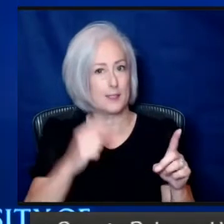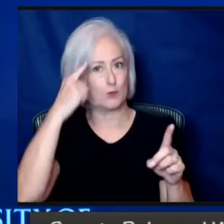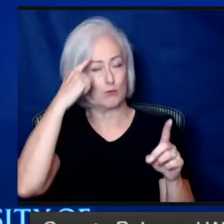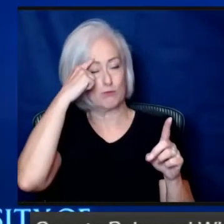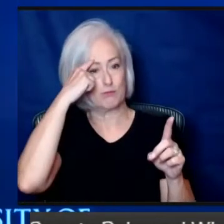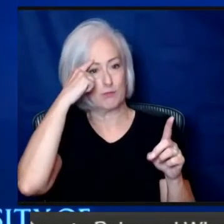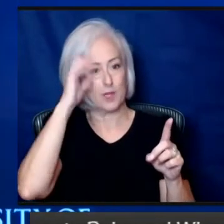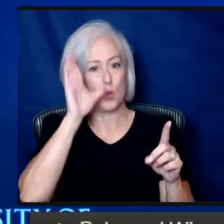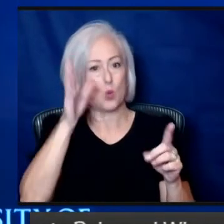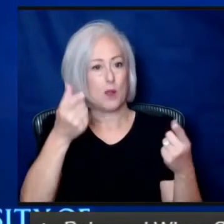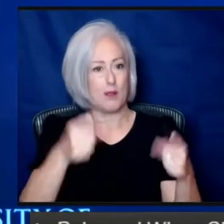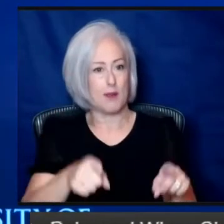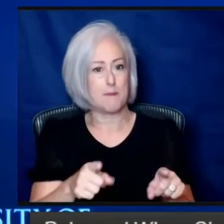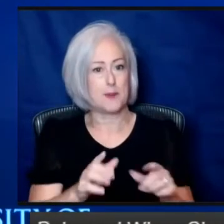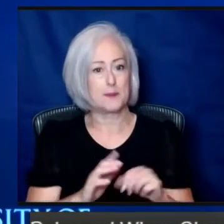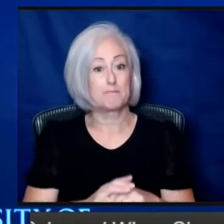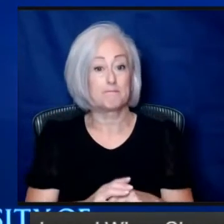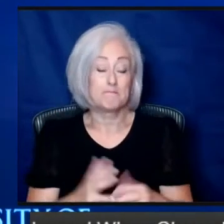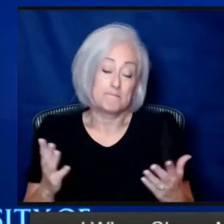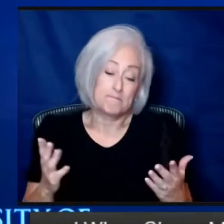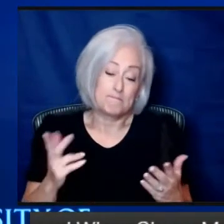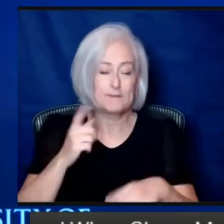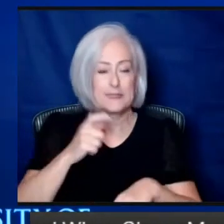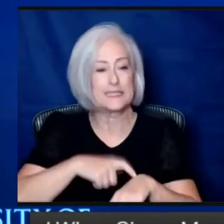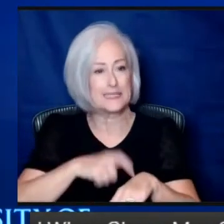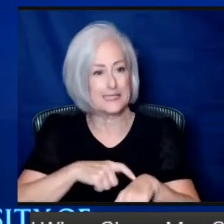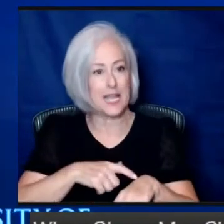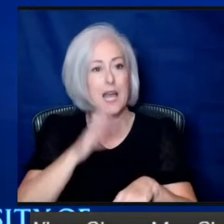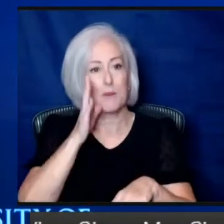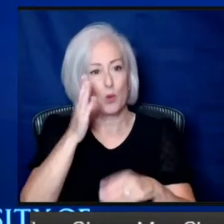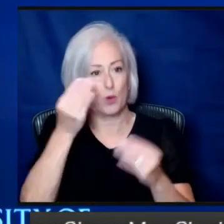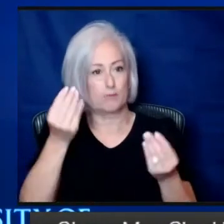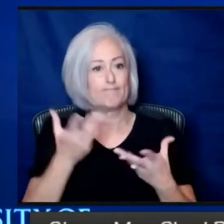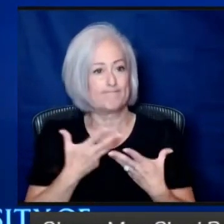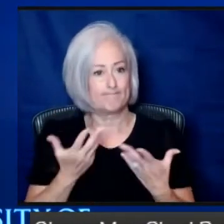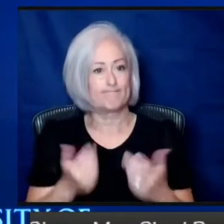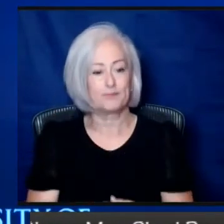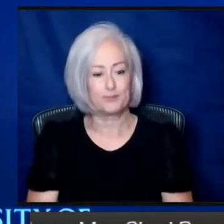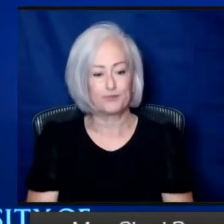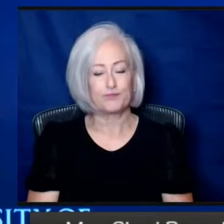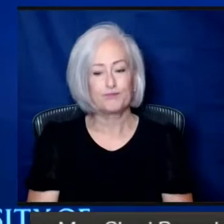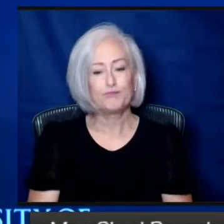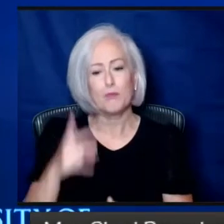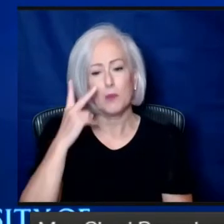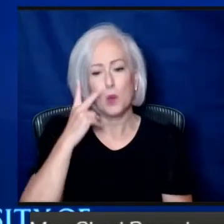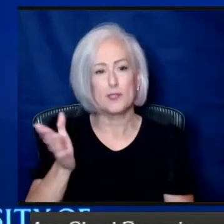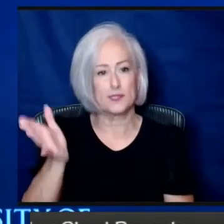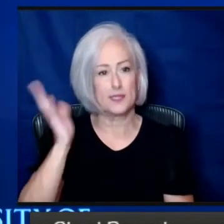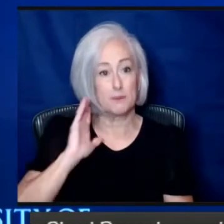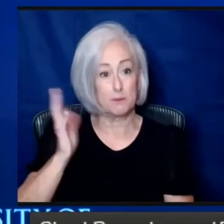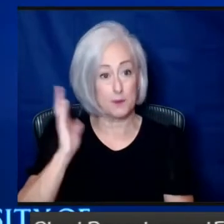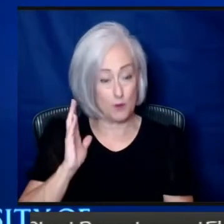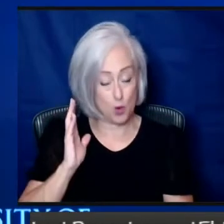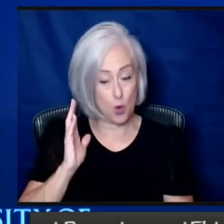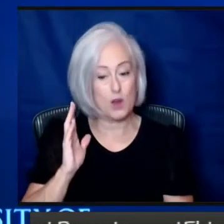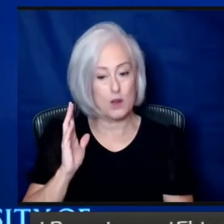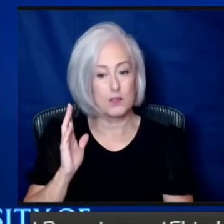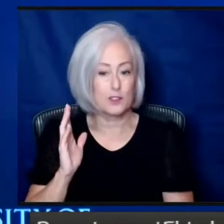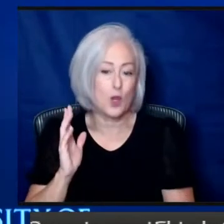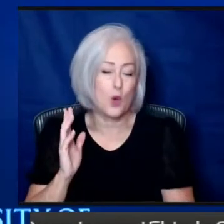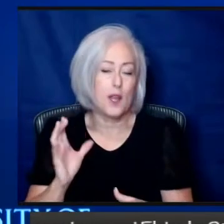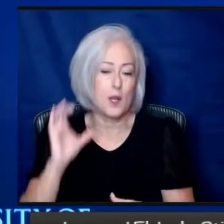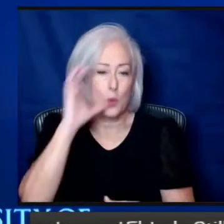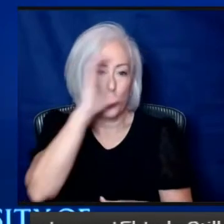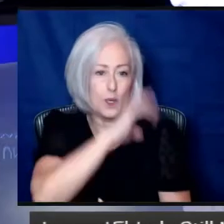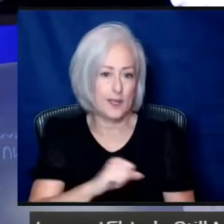time will tell. But we certainly believe, because we have seen this in the past, that probably the same trend will happen as well.